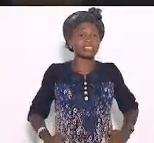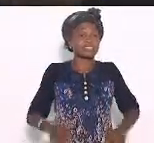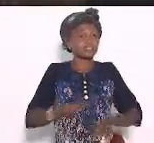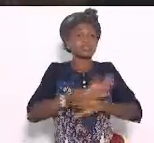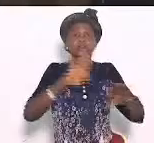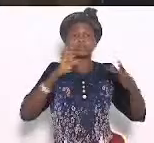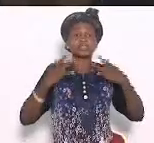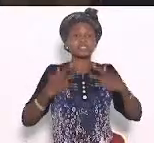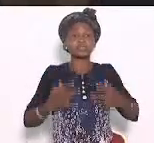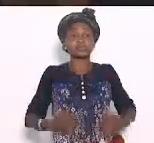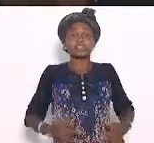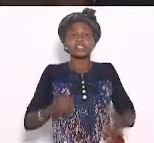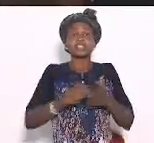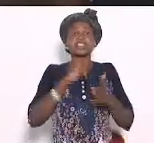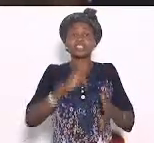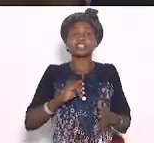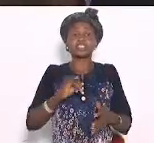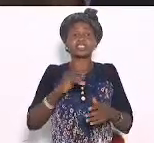it's